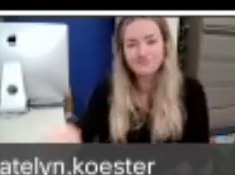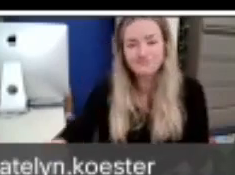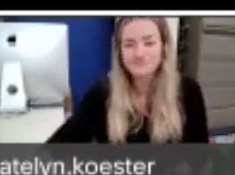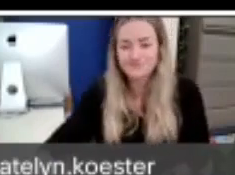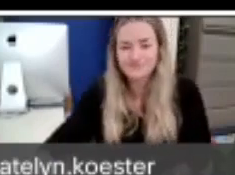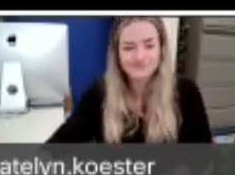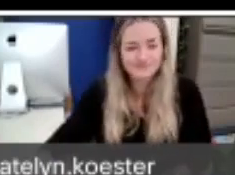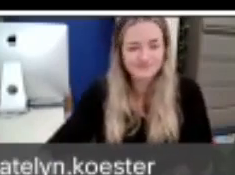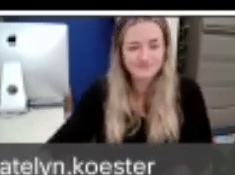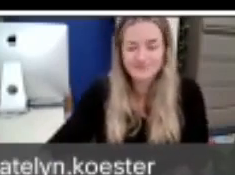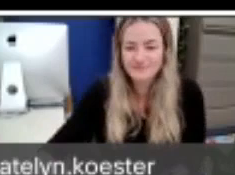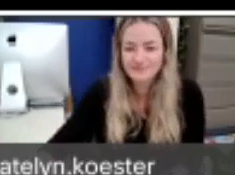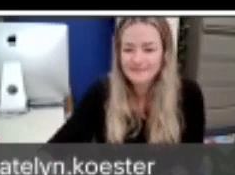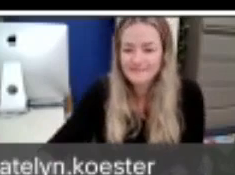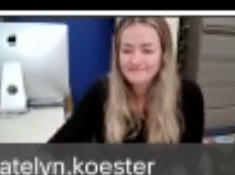other phrases that you want to learn?